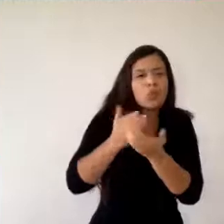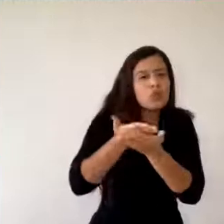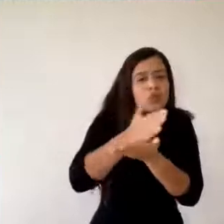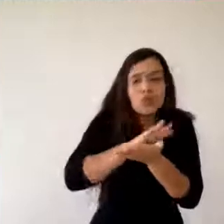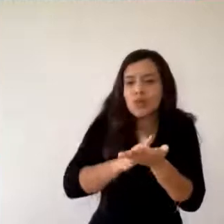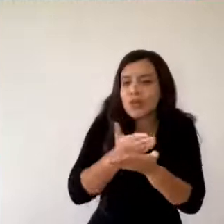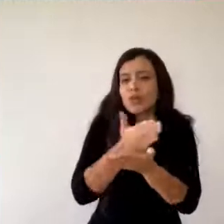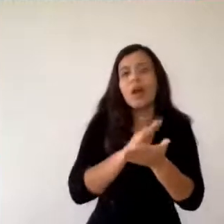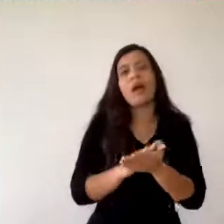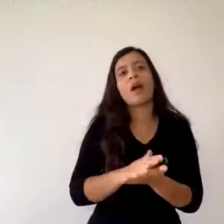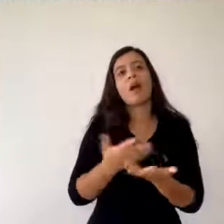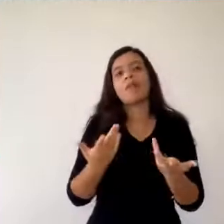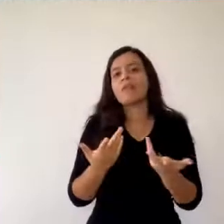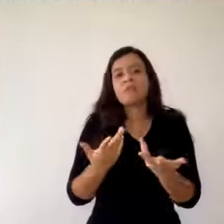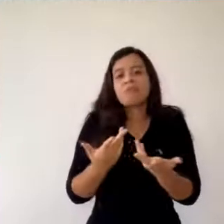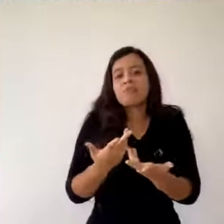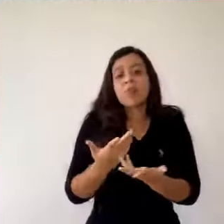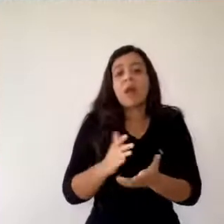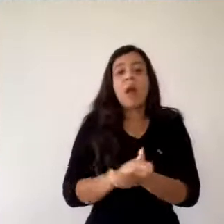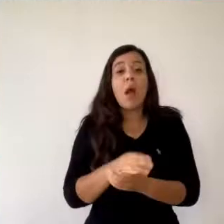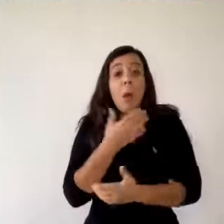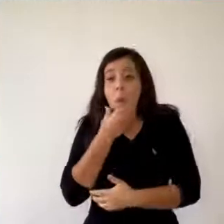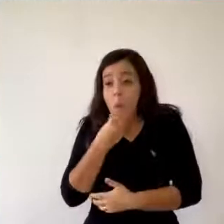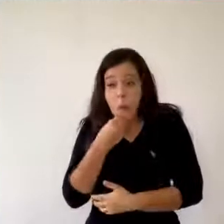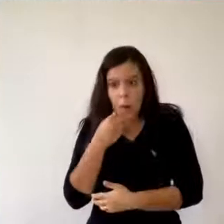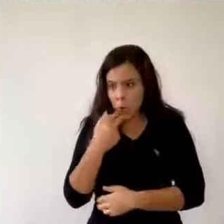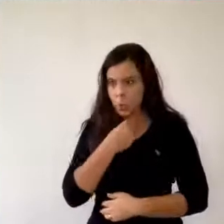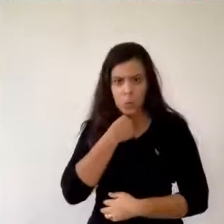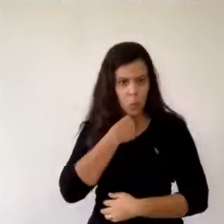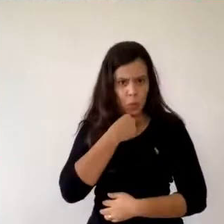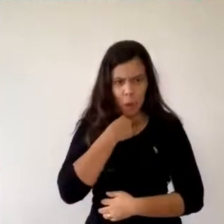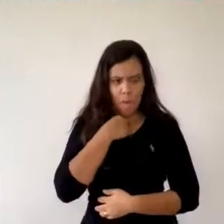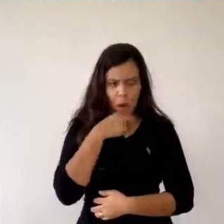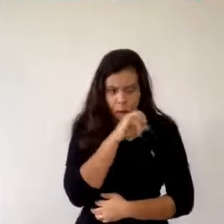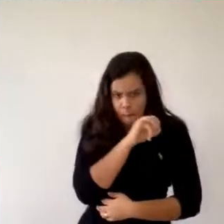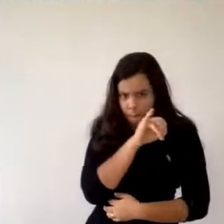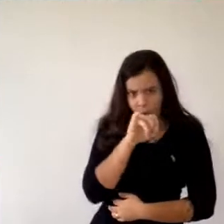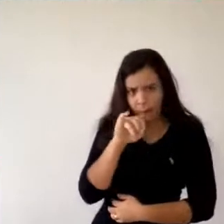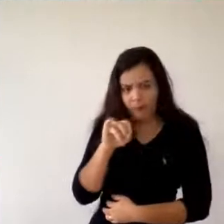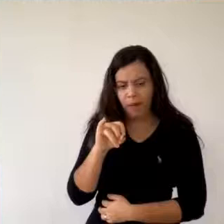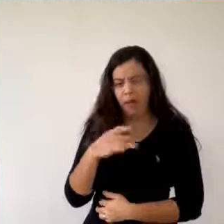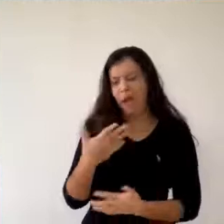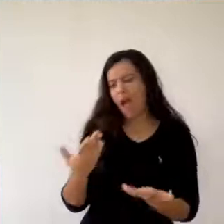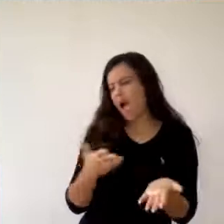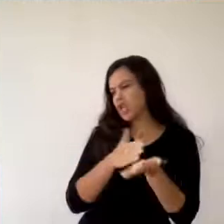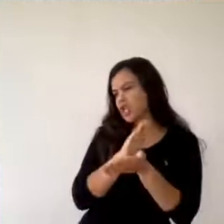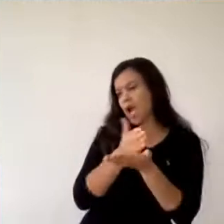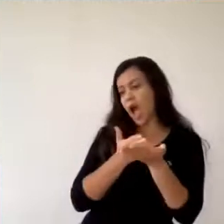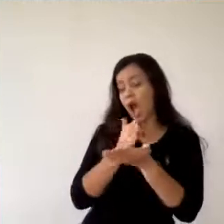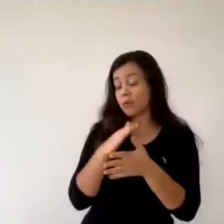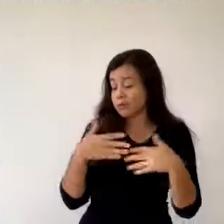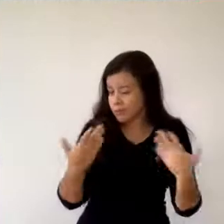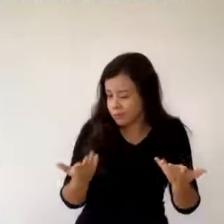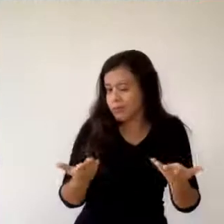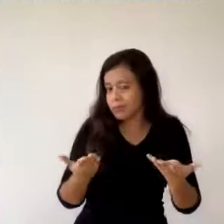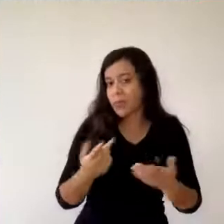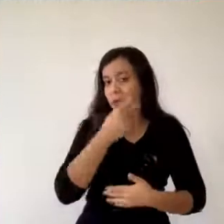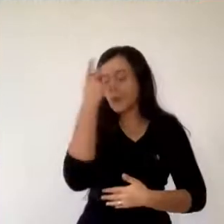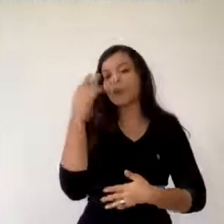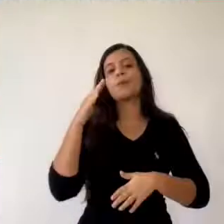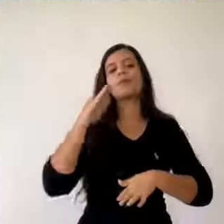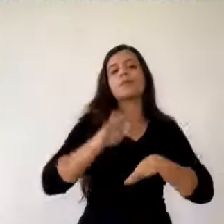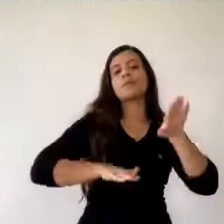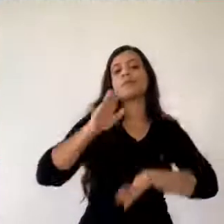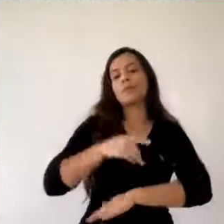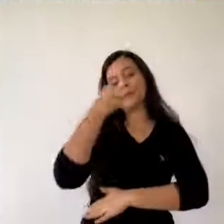So when we started to demand respect, people were complaining because the world had become this boring place. Jokes were